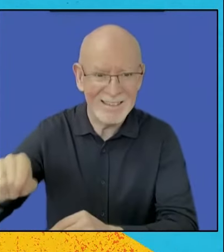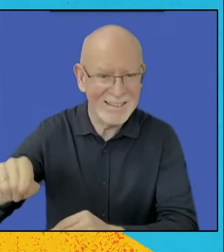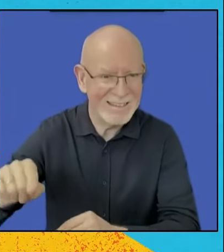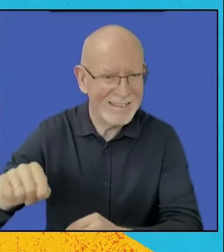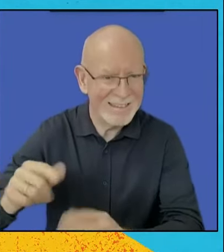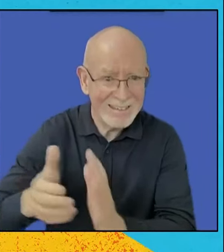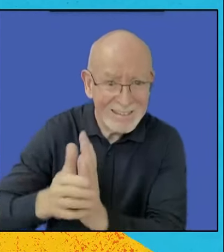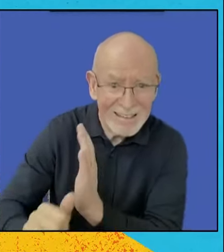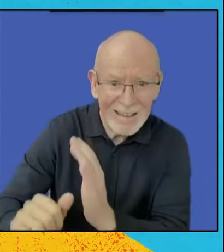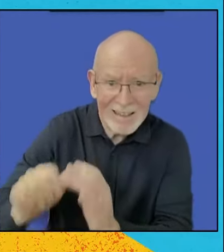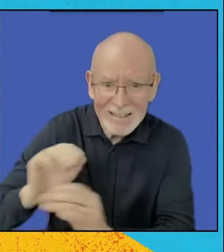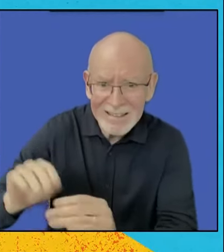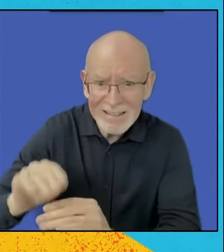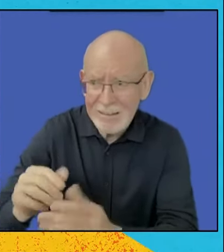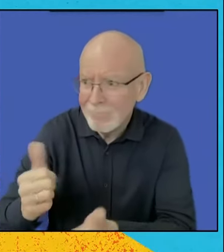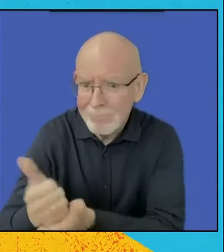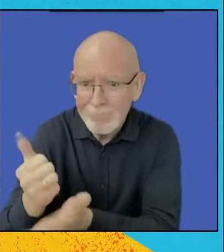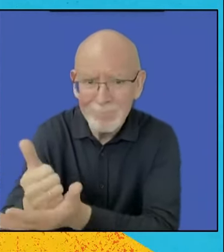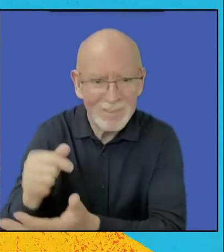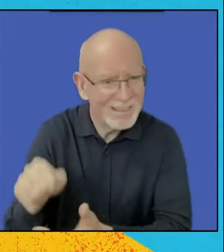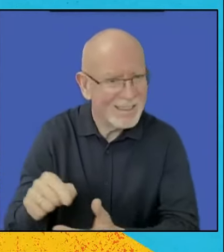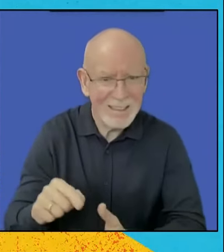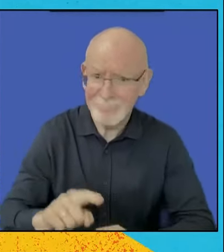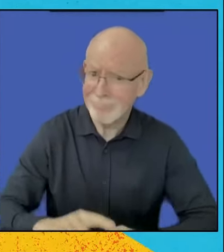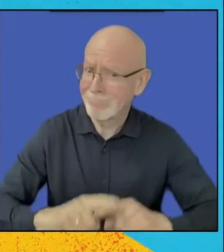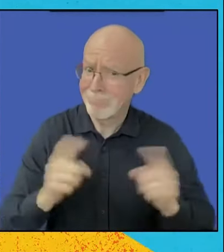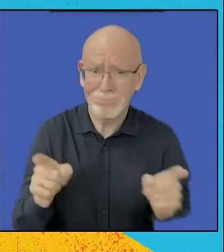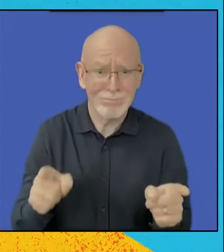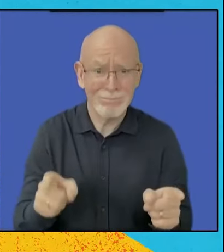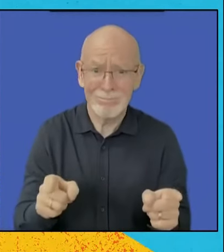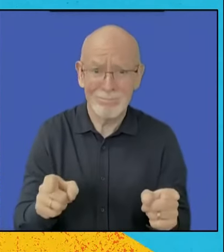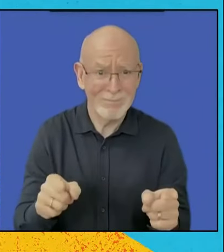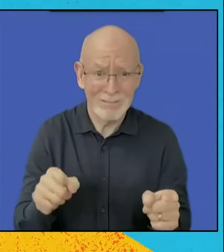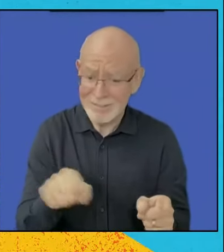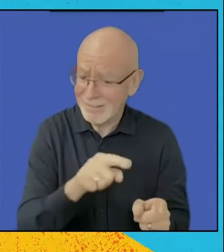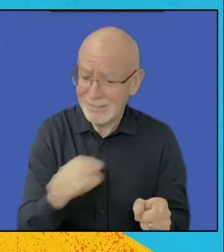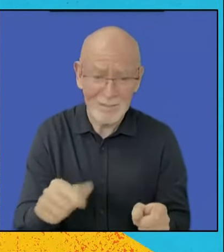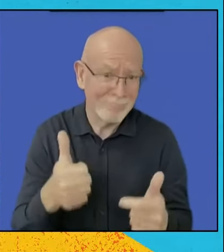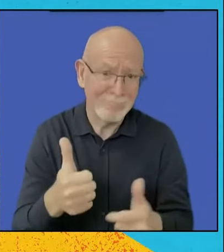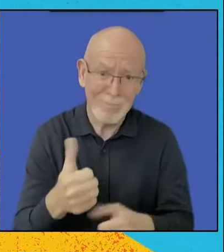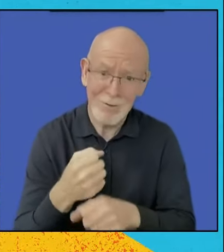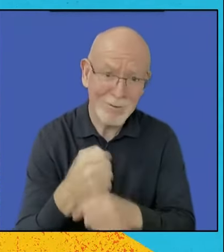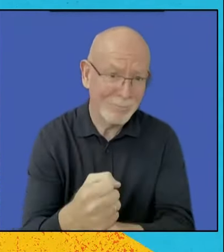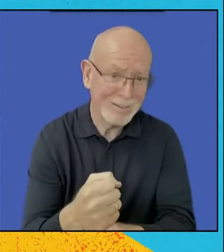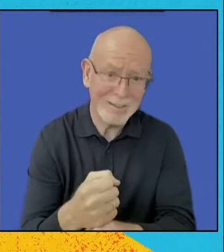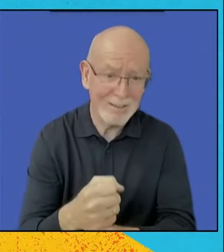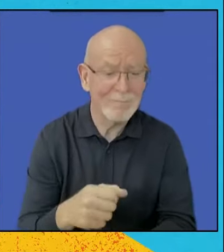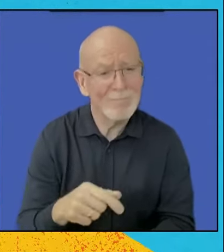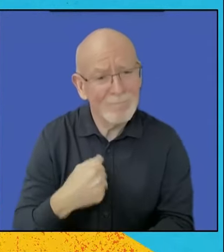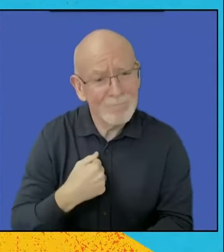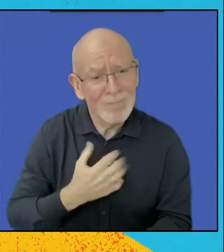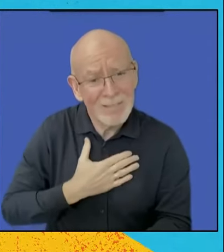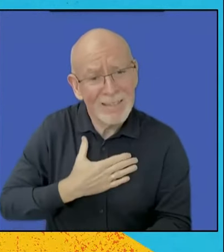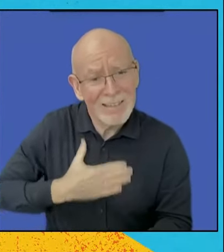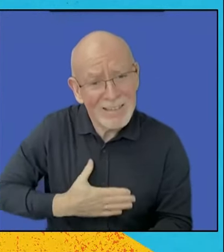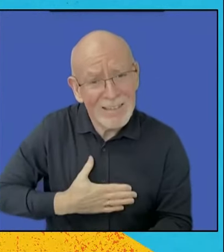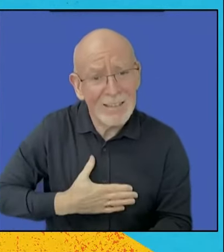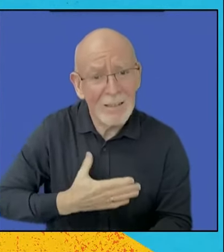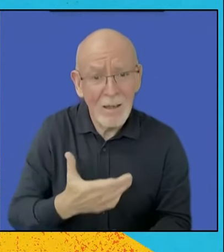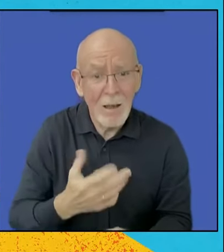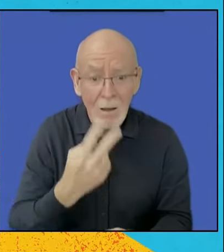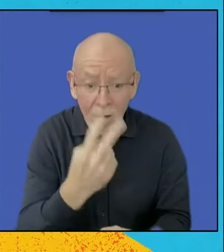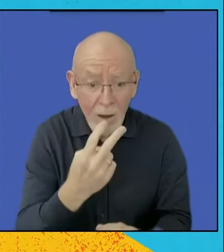agenda, in our communities, in our schools and our universities and our workplaces, because we really cannot compromise on justice for youth